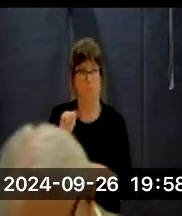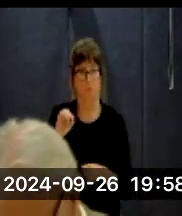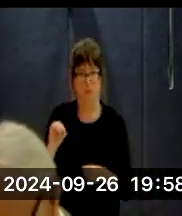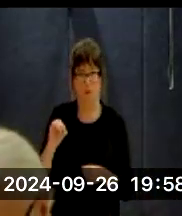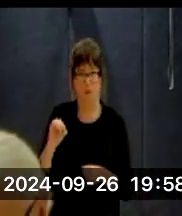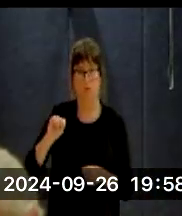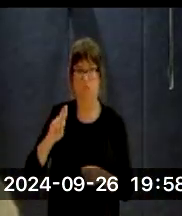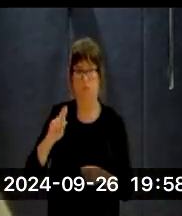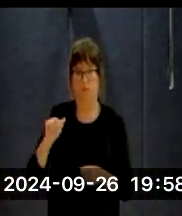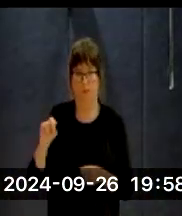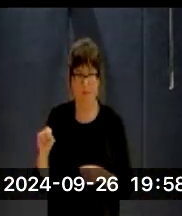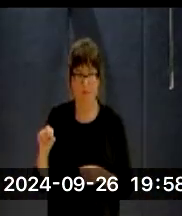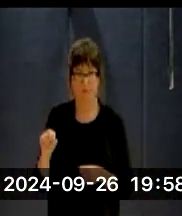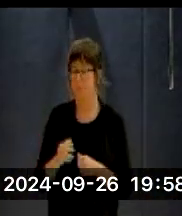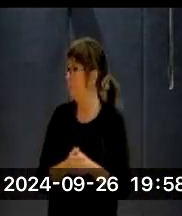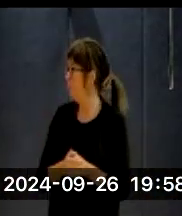Okay, that's it. Thank you.